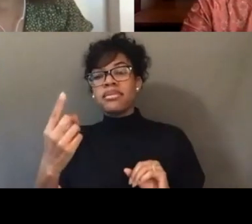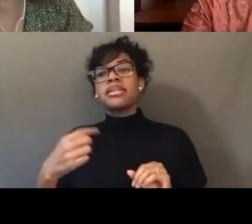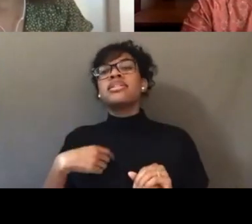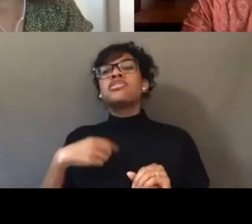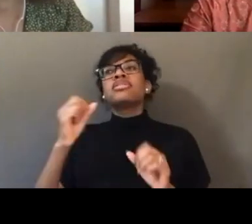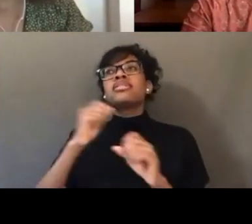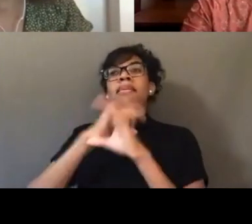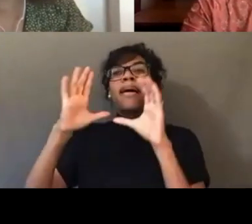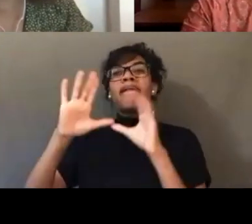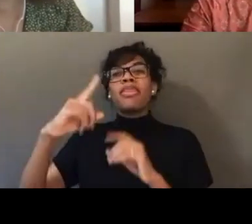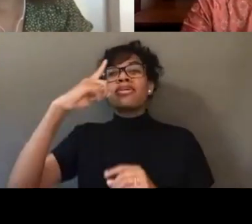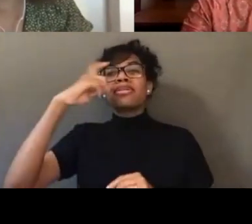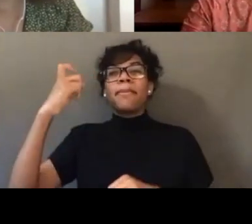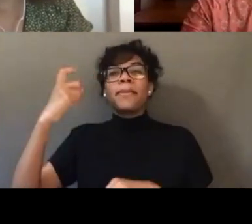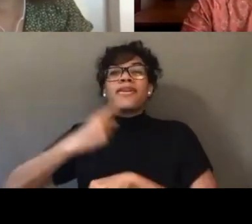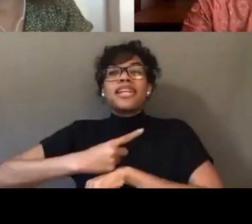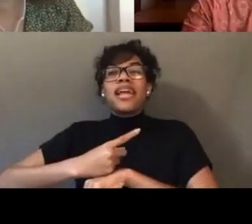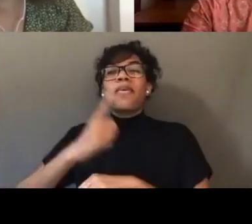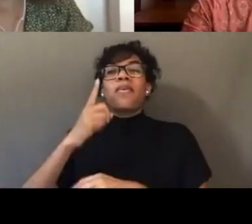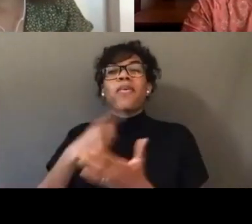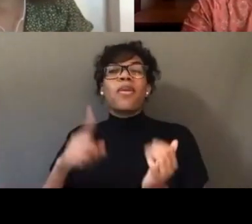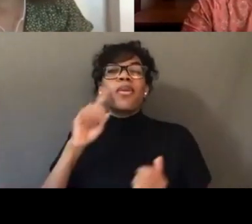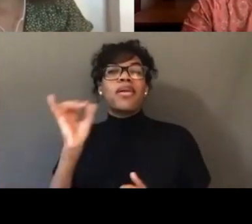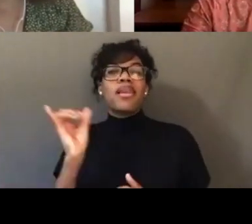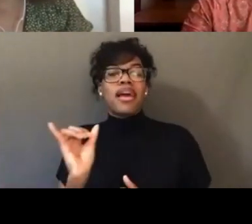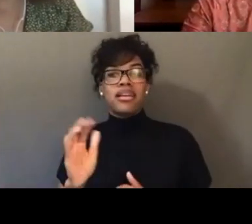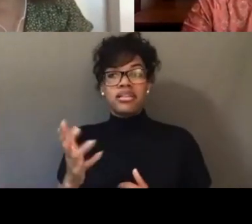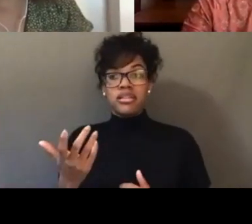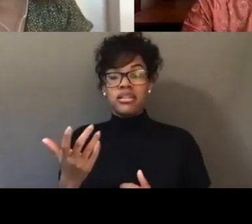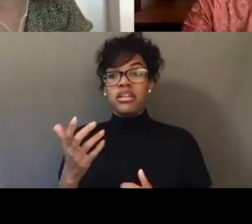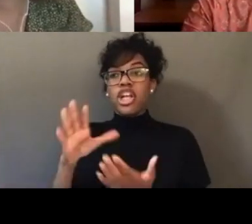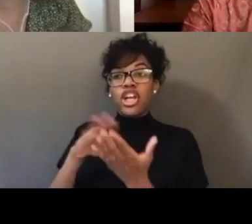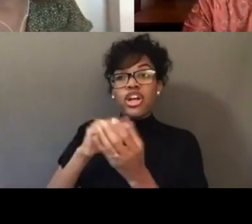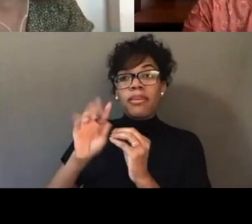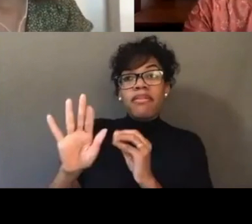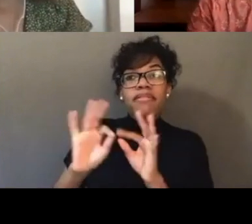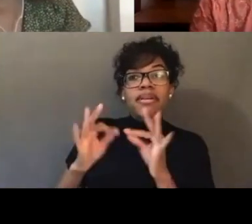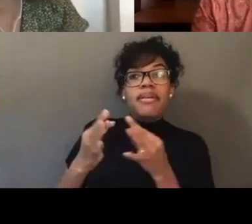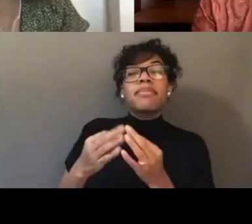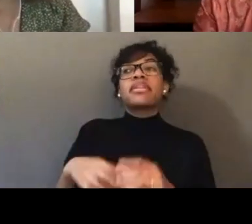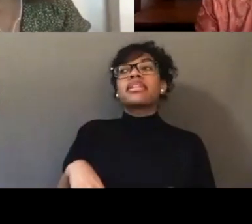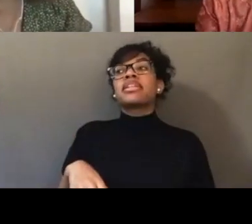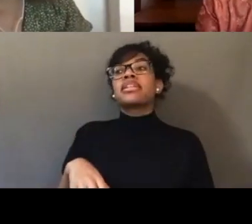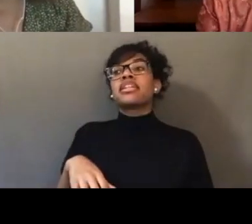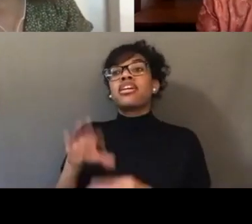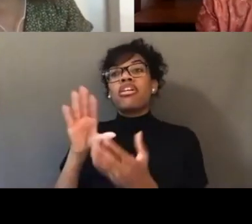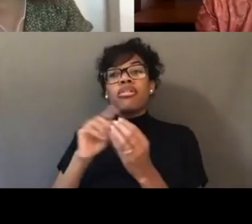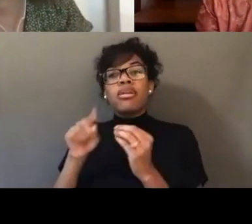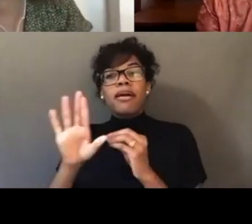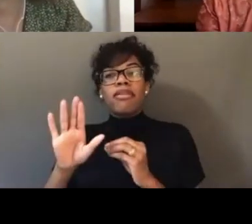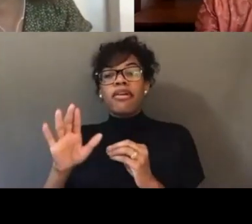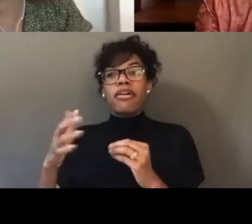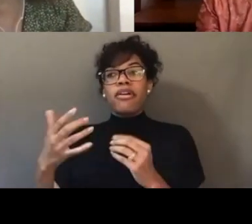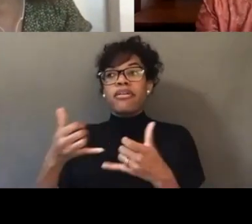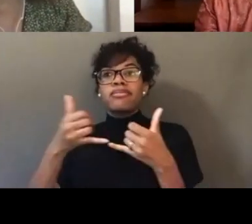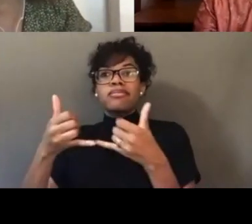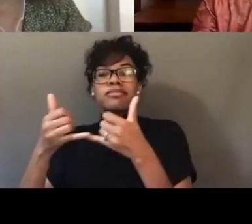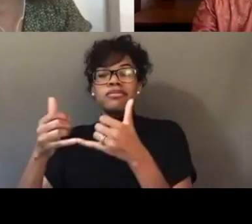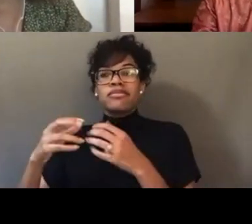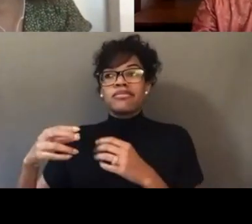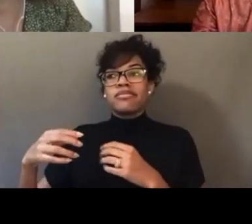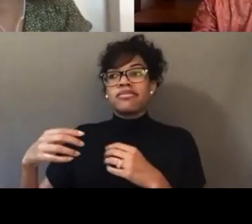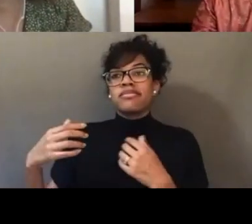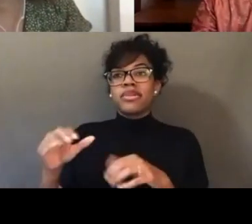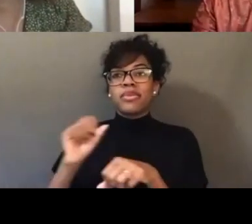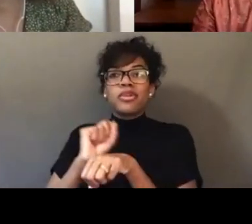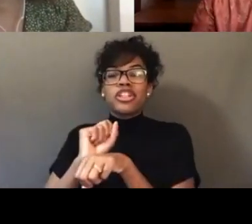day. You have an appreciation of their family background and their scientific achievements. How might they spend a regular summer's day?